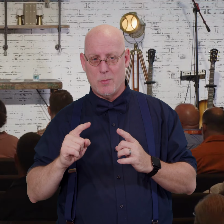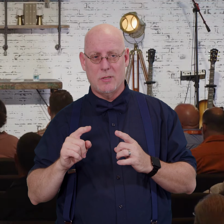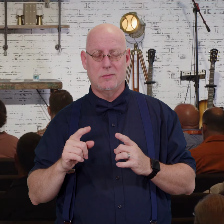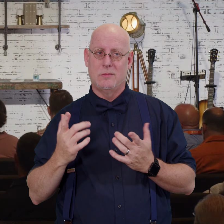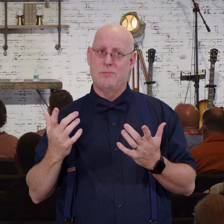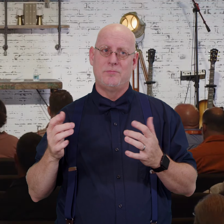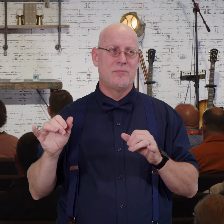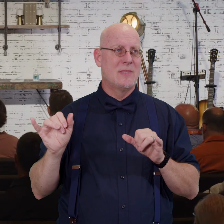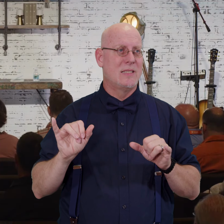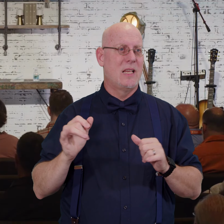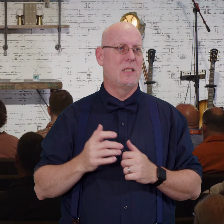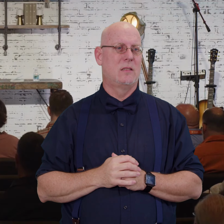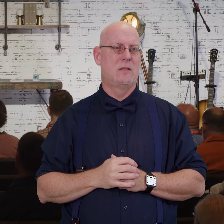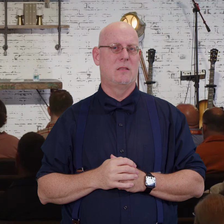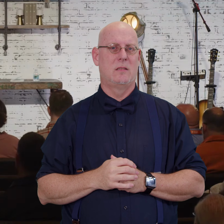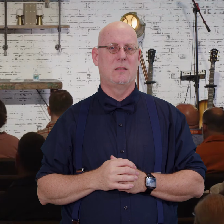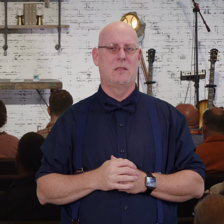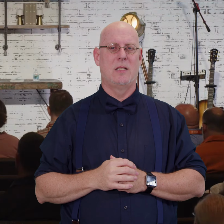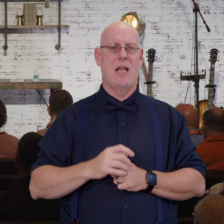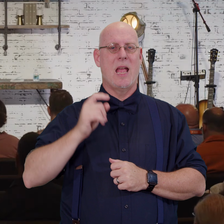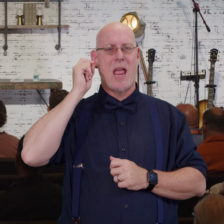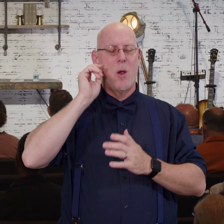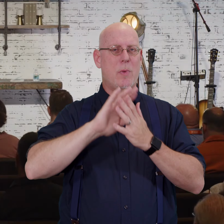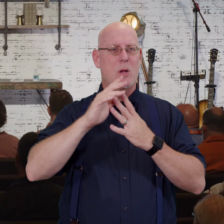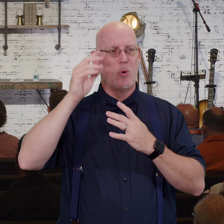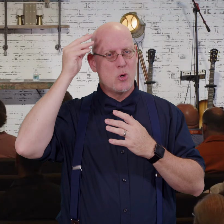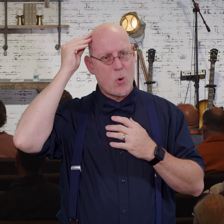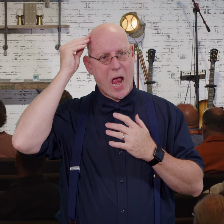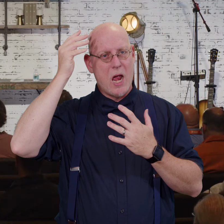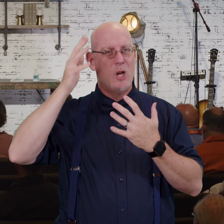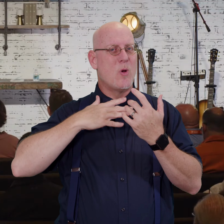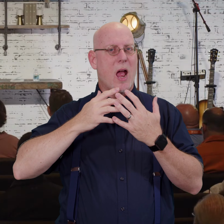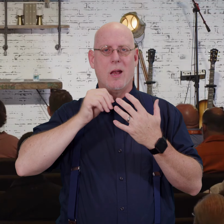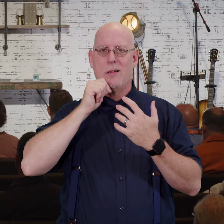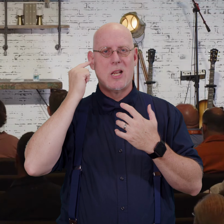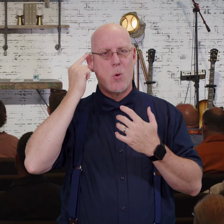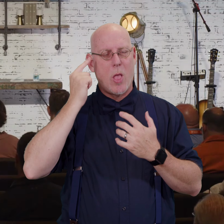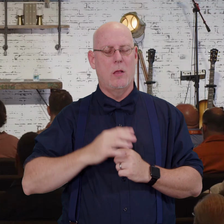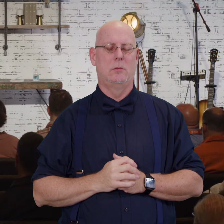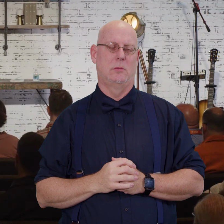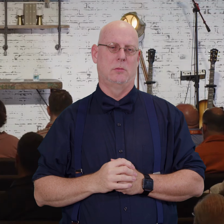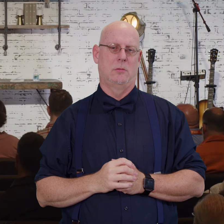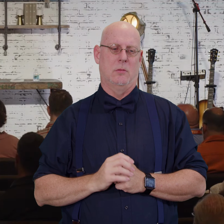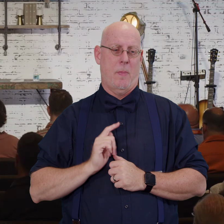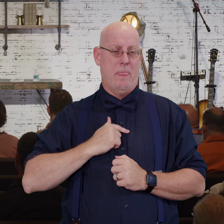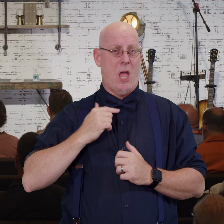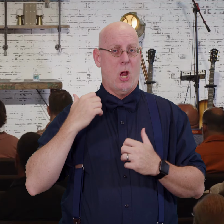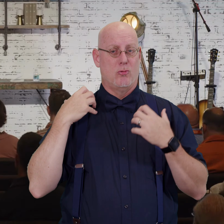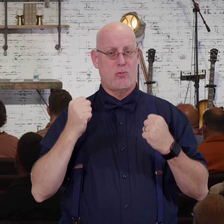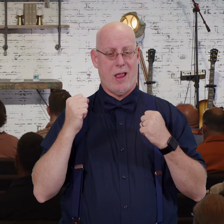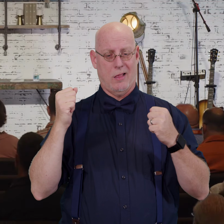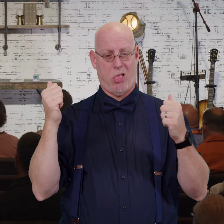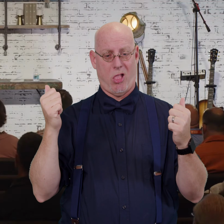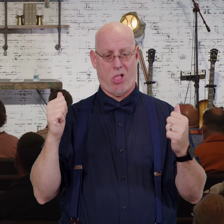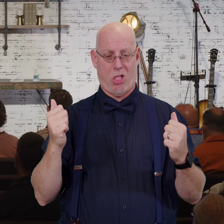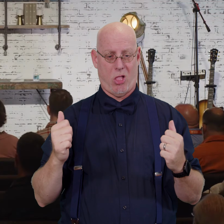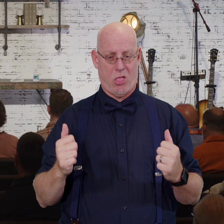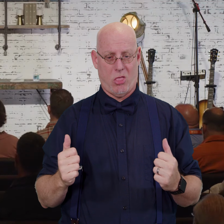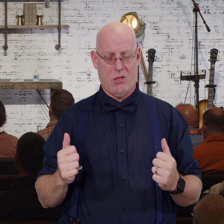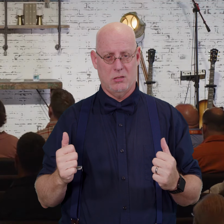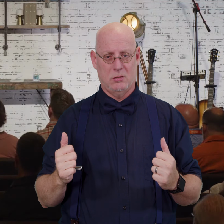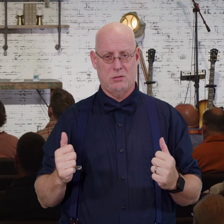likened to the hair turning gray and us not even realizing it. Our strength